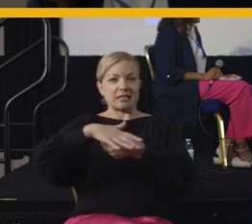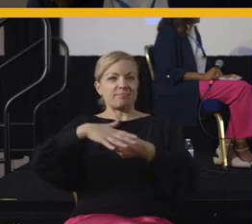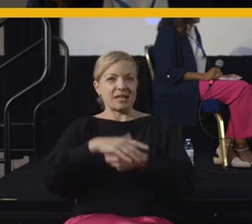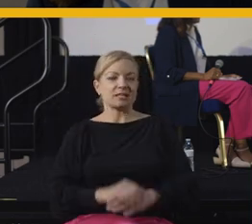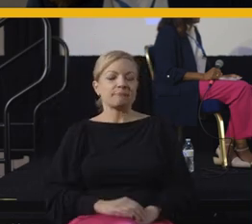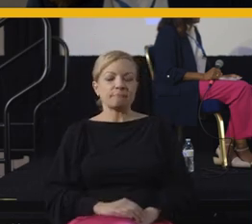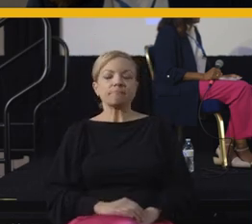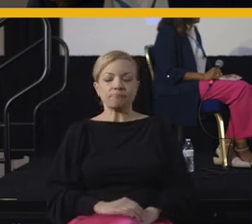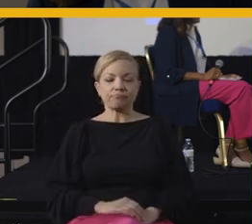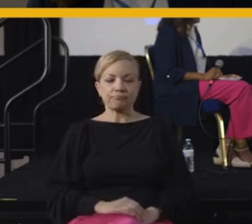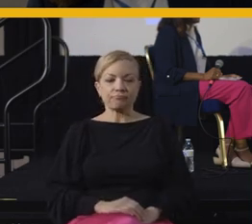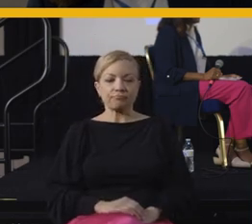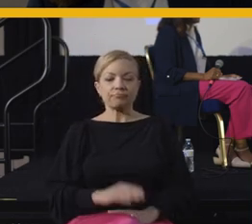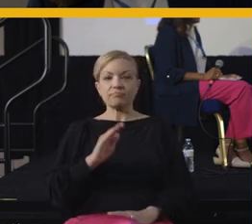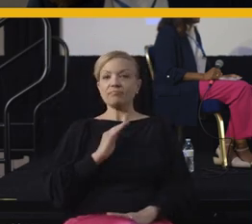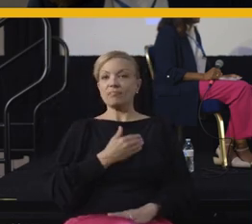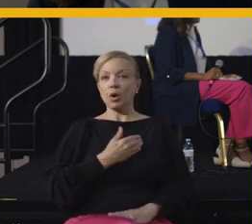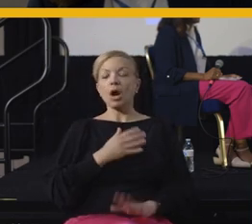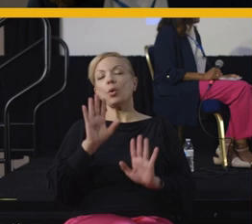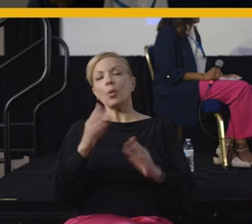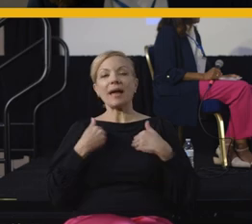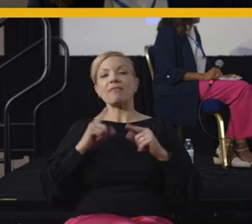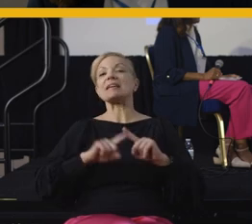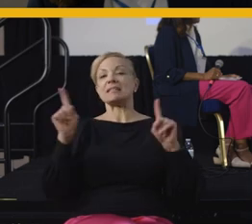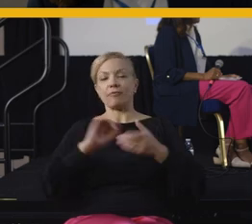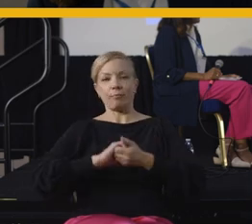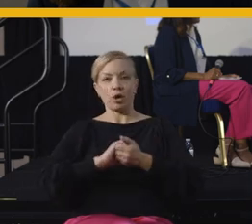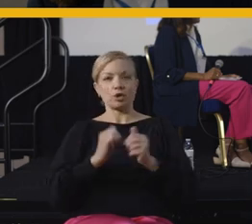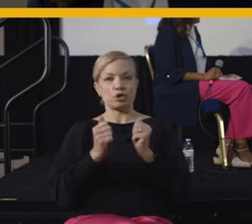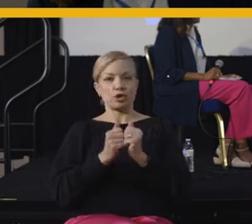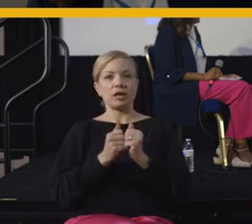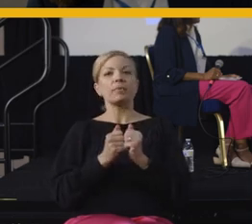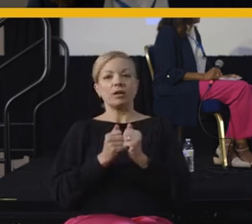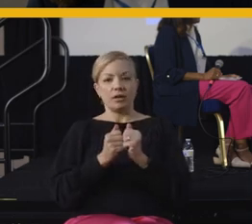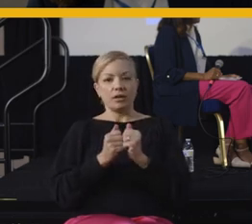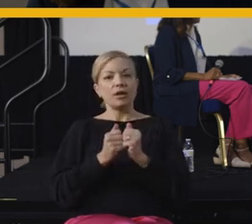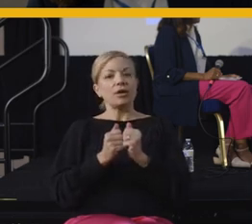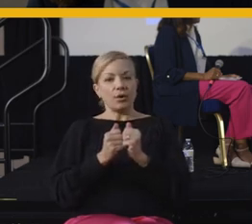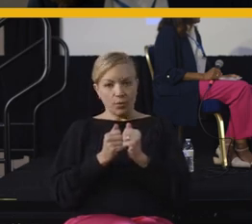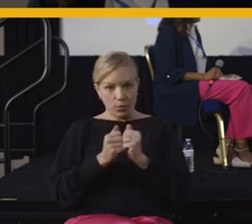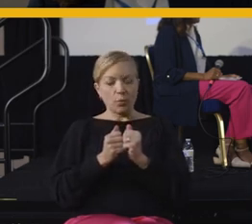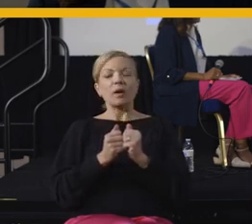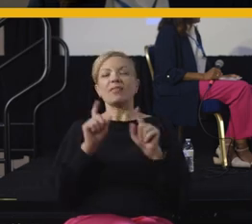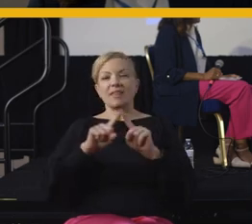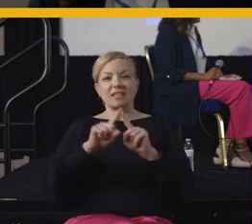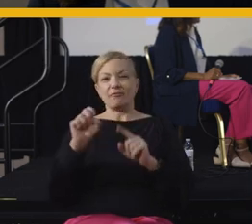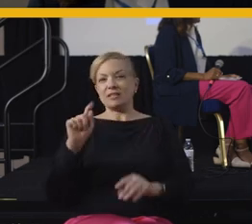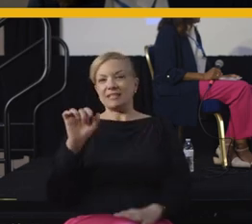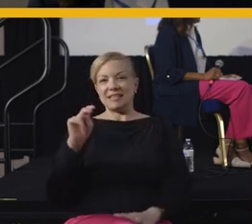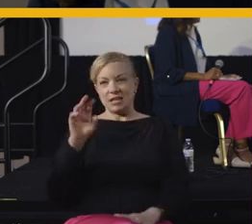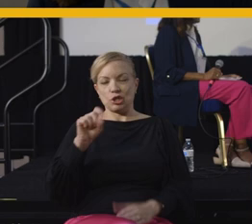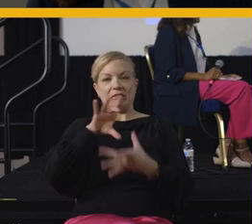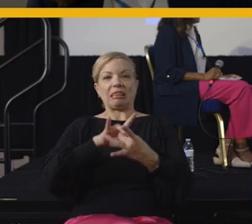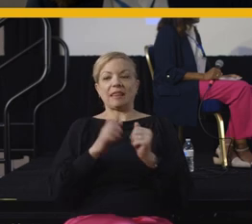We also are in partnership with the stations that are in the backyard of those filmmakers, so